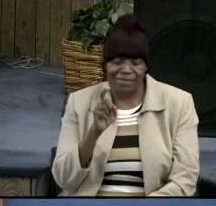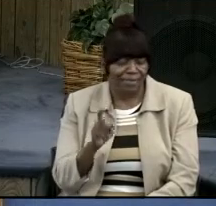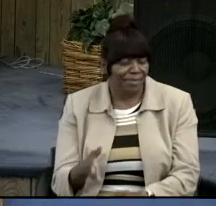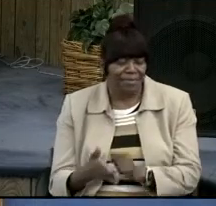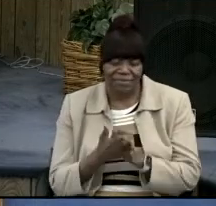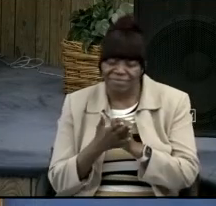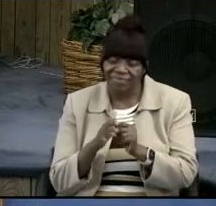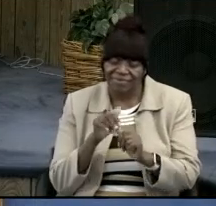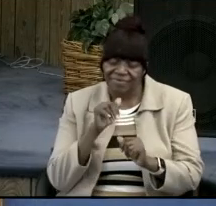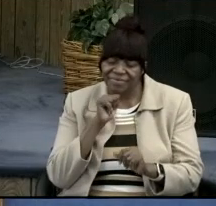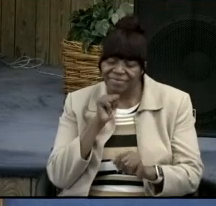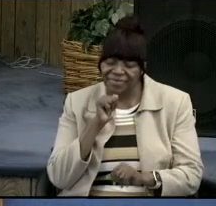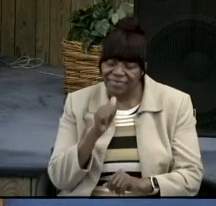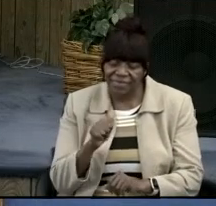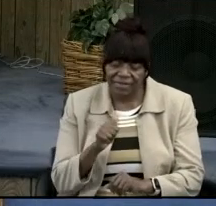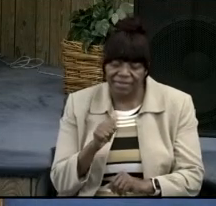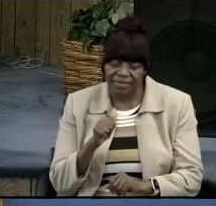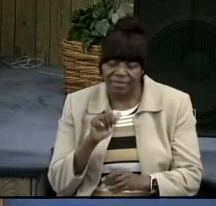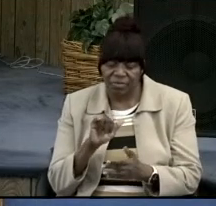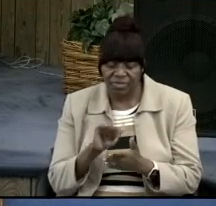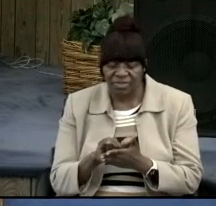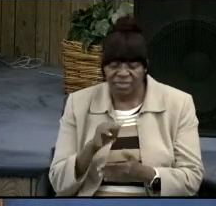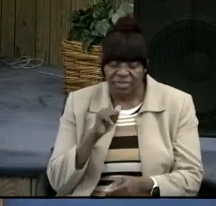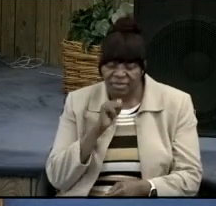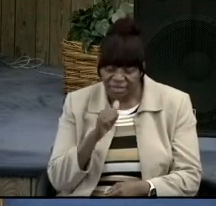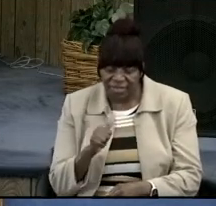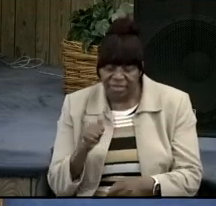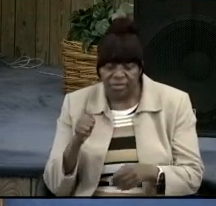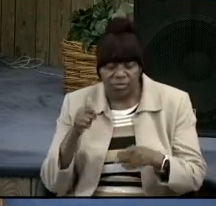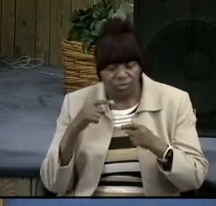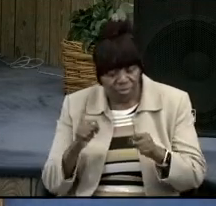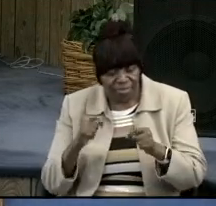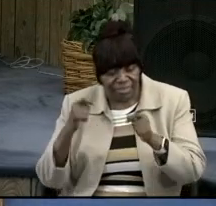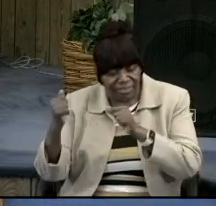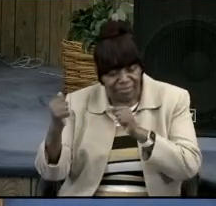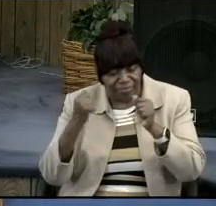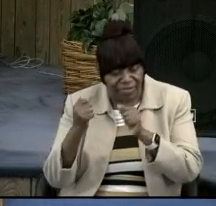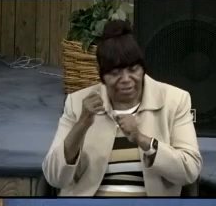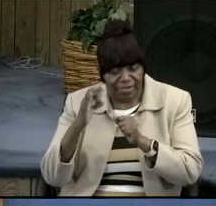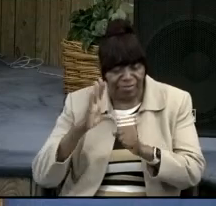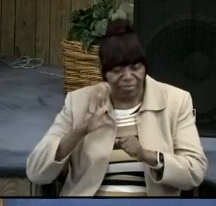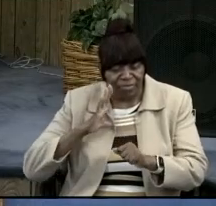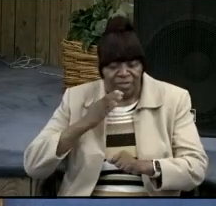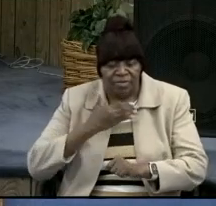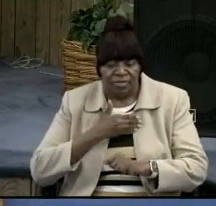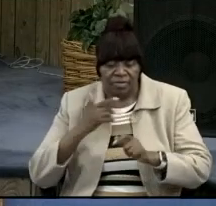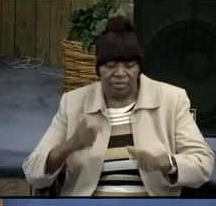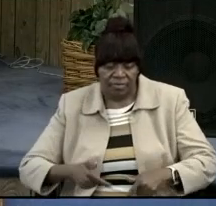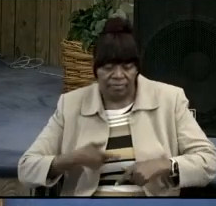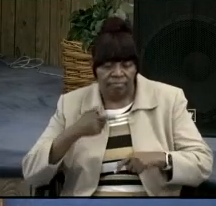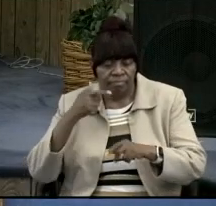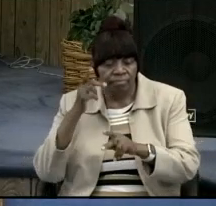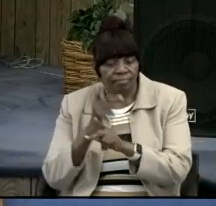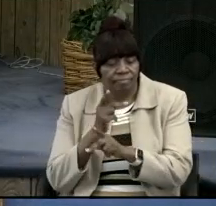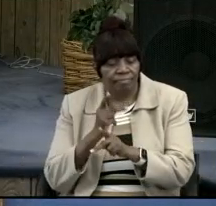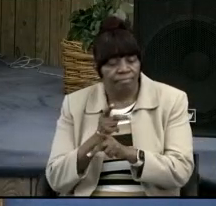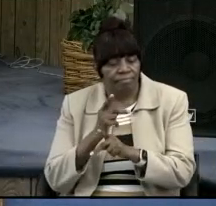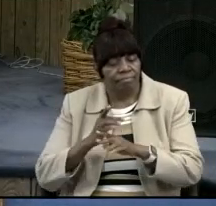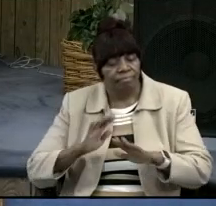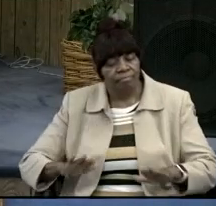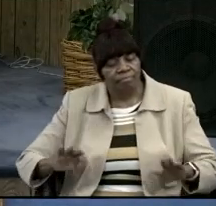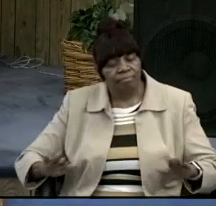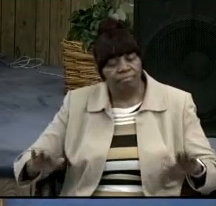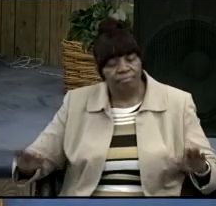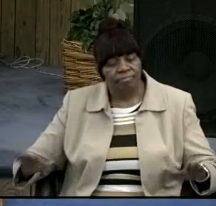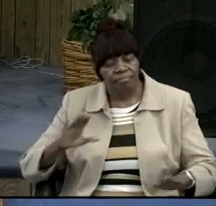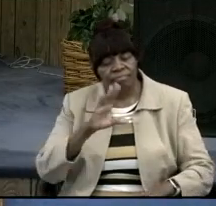It's not that we haven't been trying, but it's the fight of our lives to try to keep these kids safe and also keep